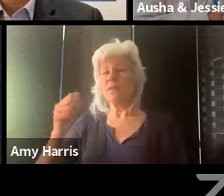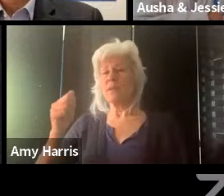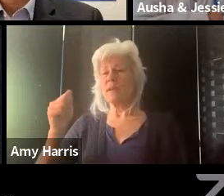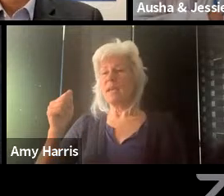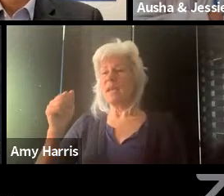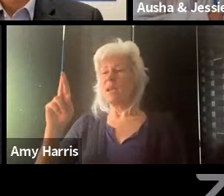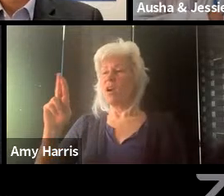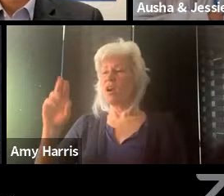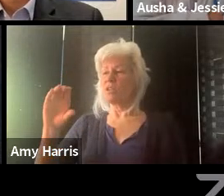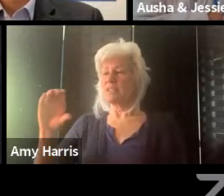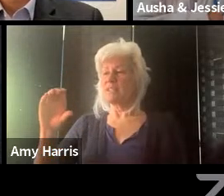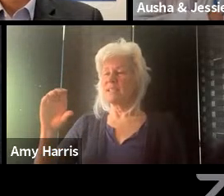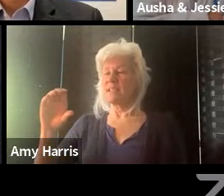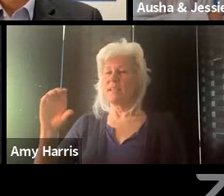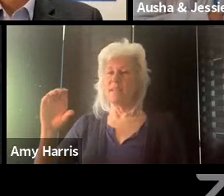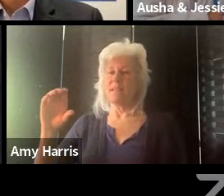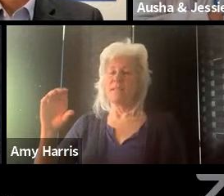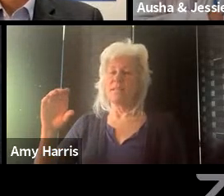ARC today.